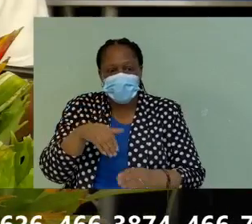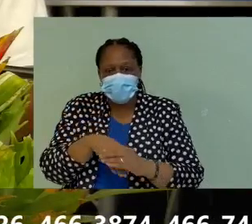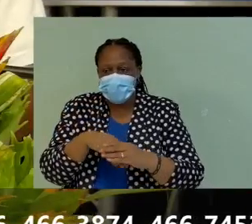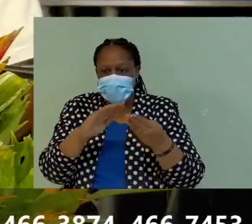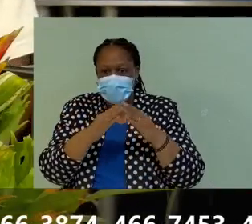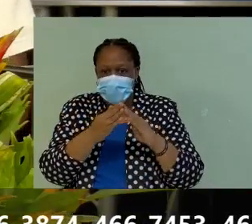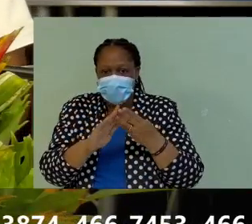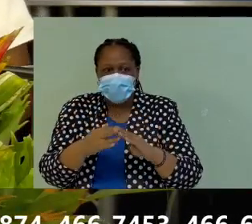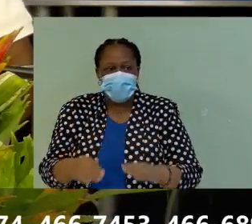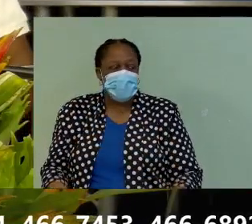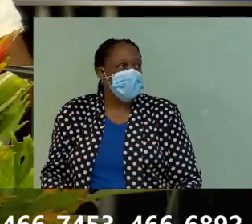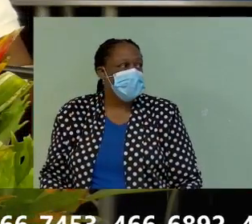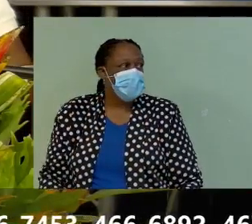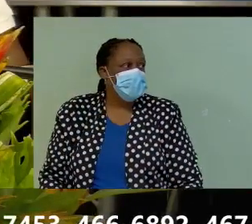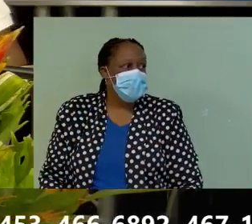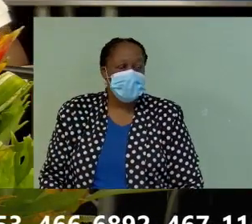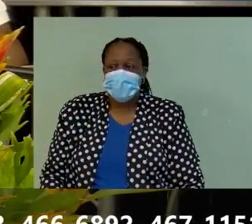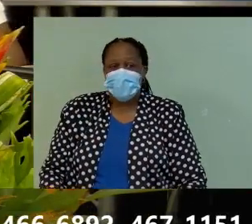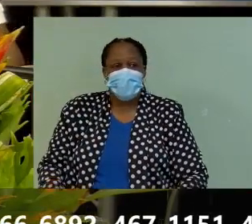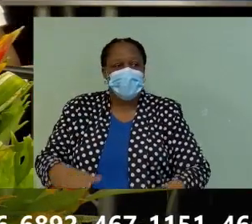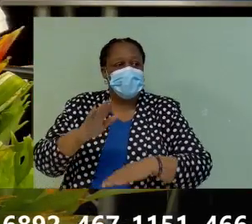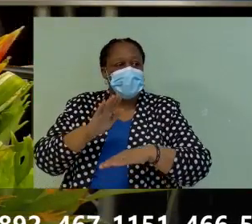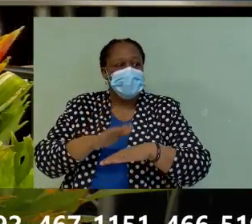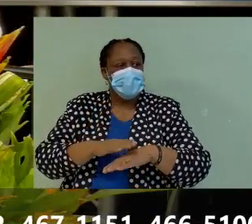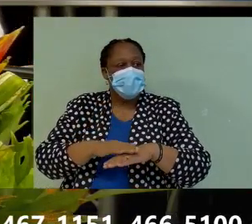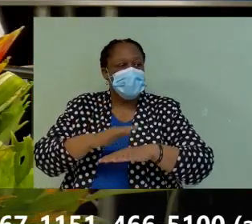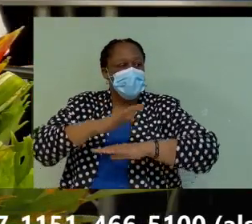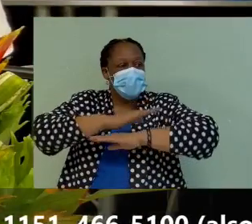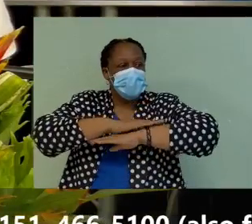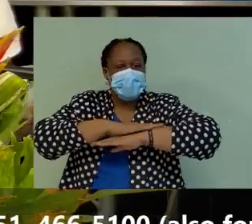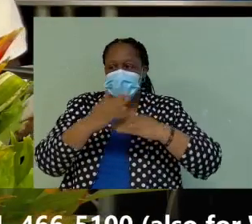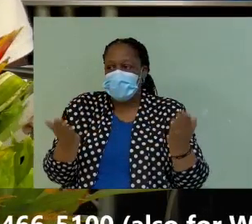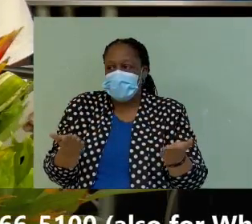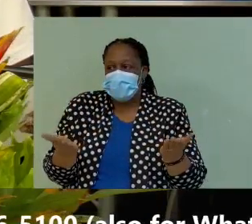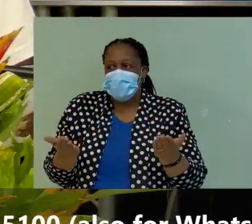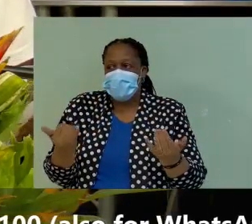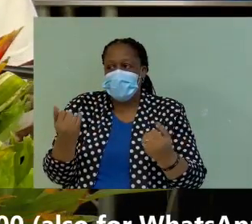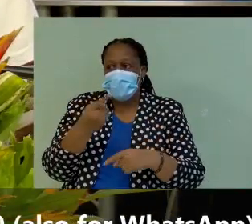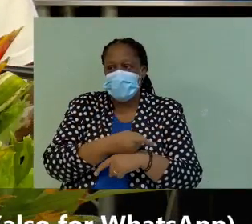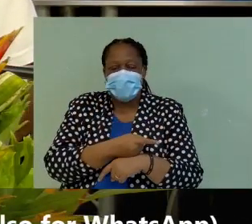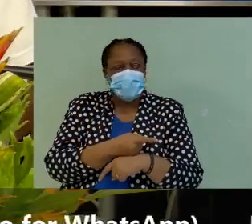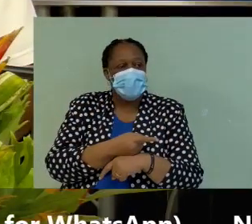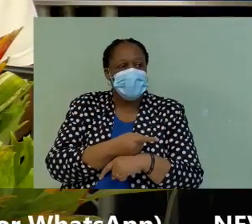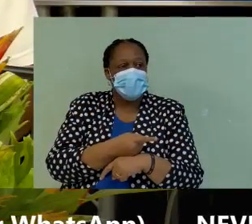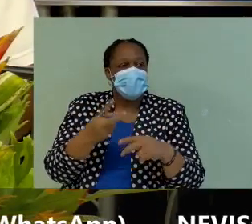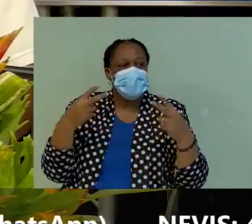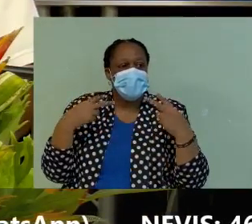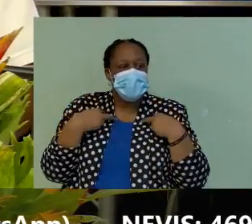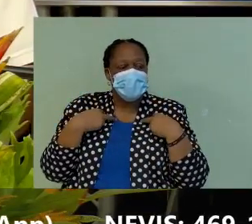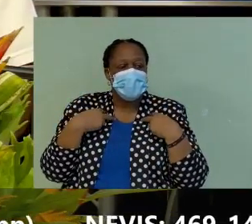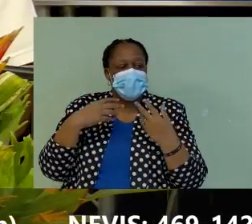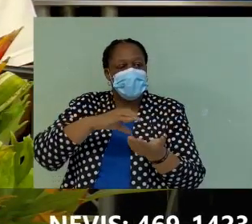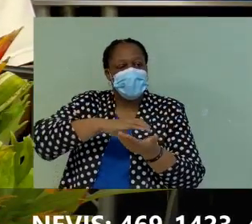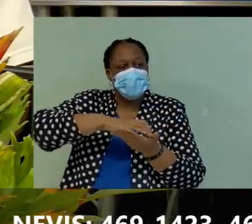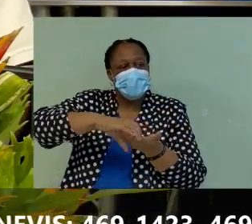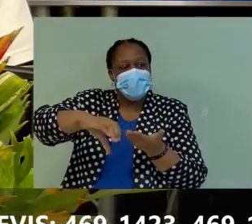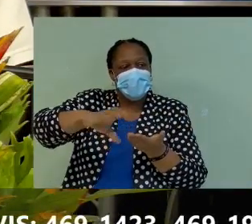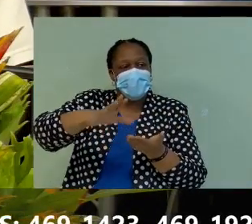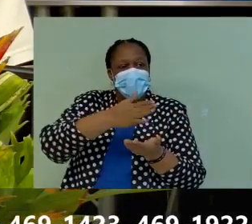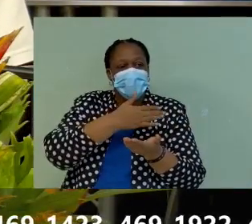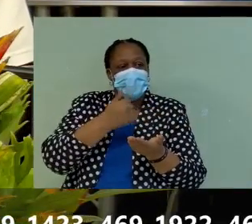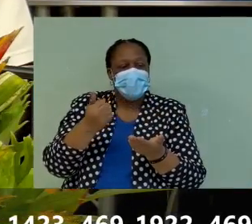And one of the tables here today, we have a cake and some apple cider. And this apple cider